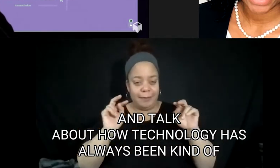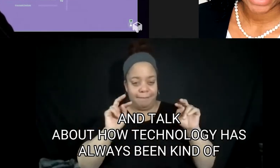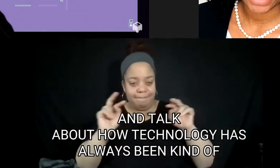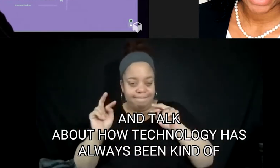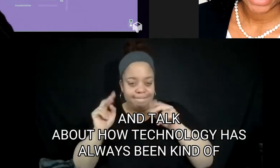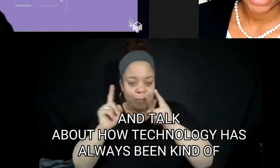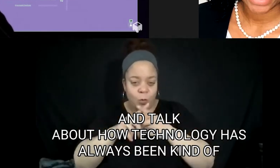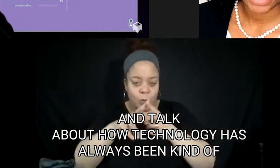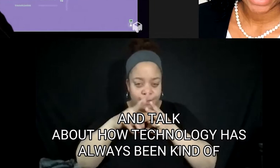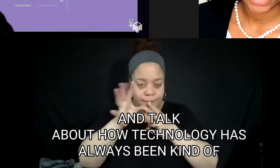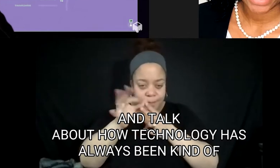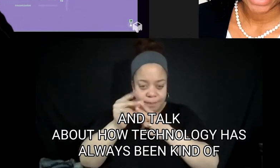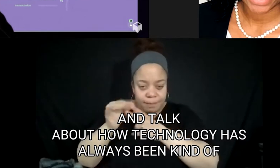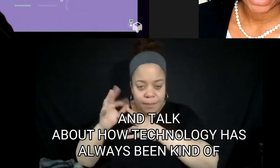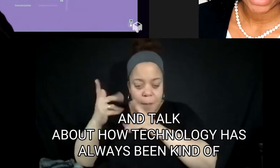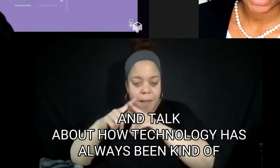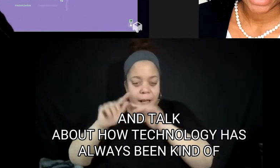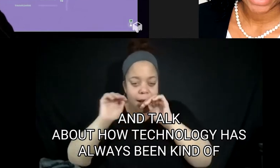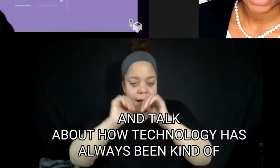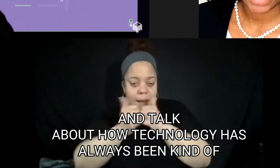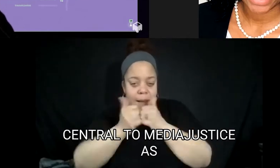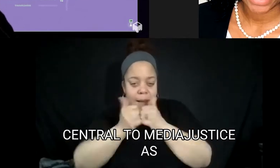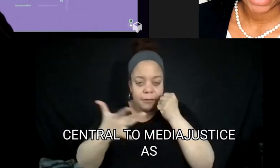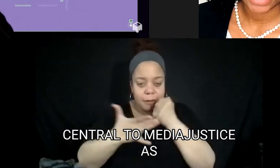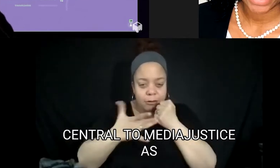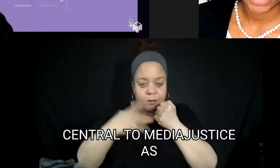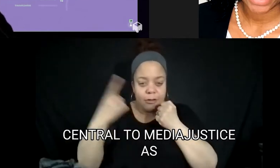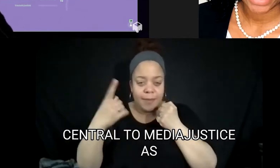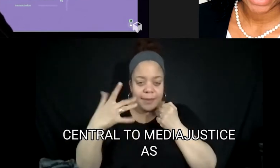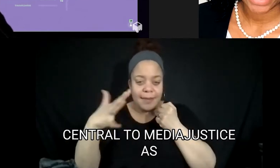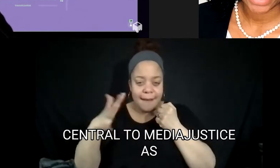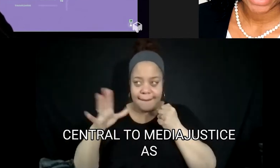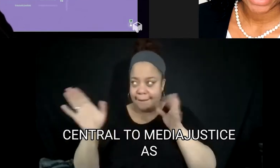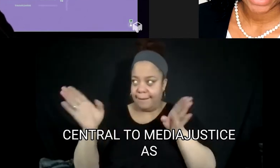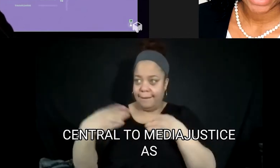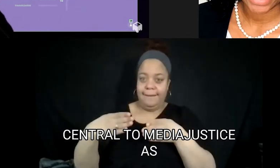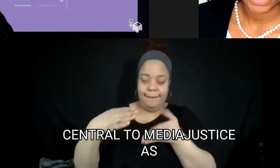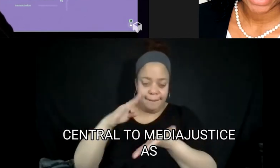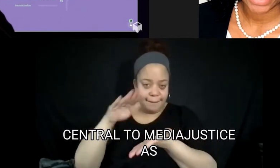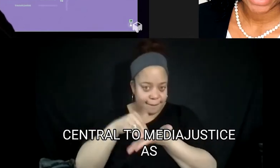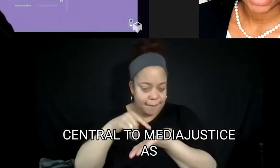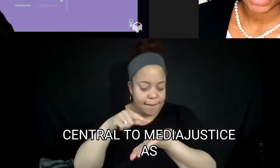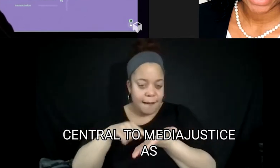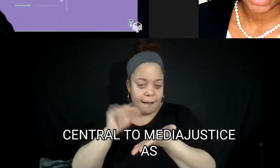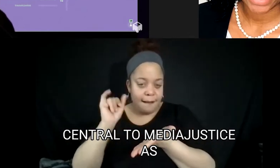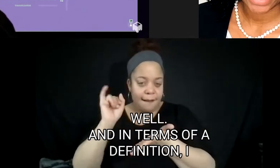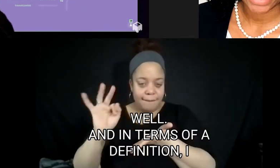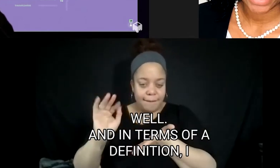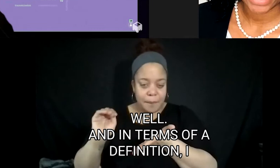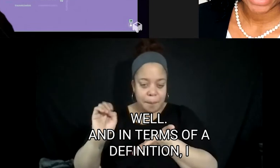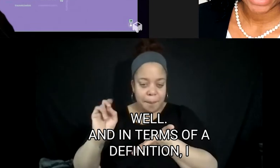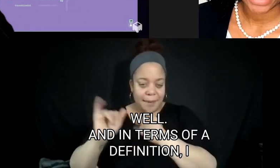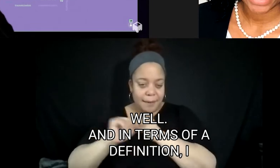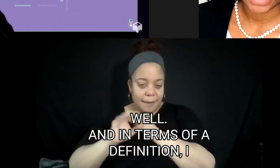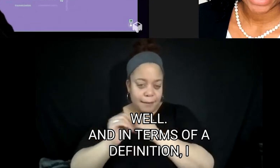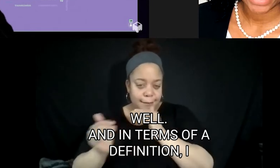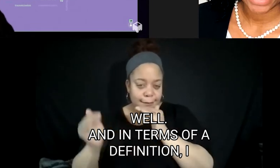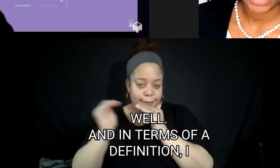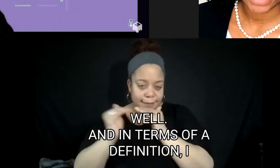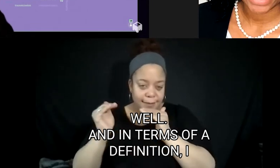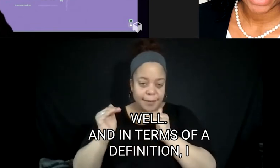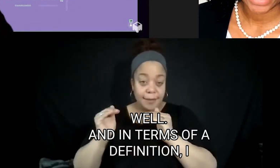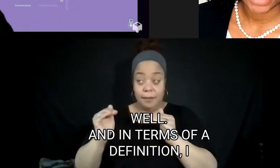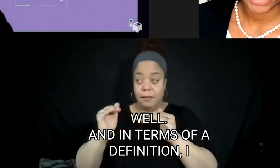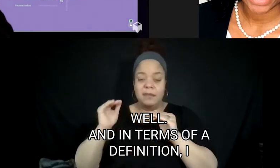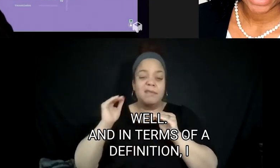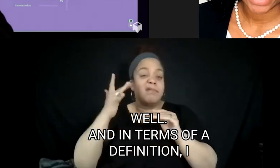well. And in terms of a definition, I really like this definition by Thomas Hughes, who